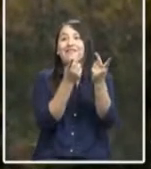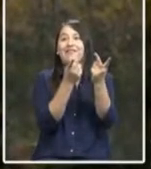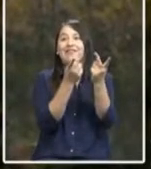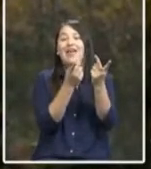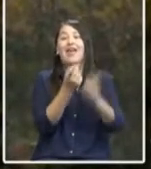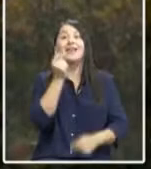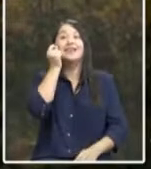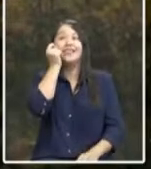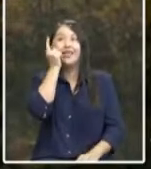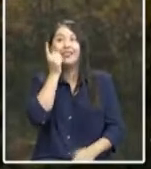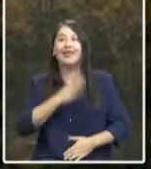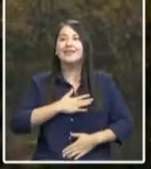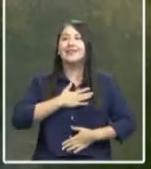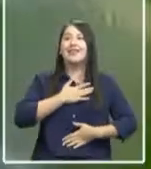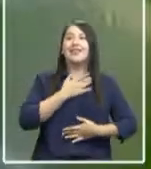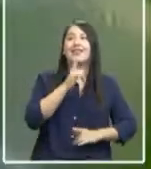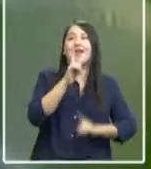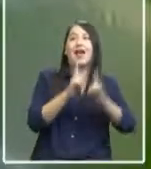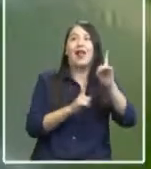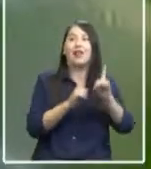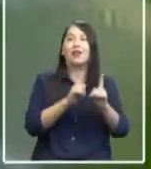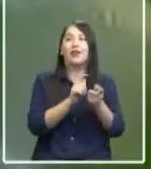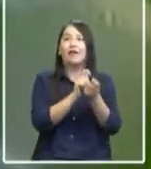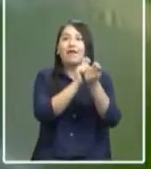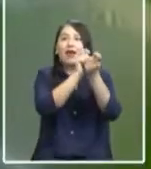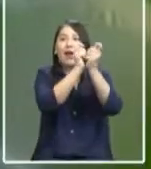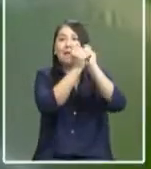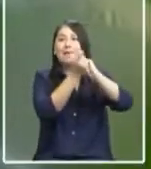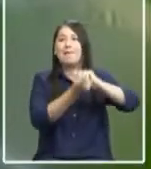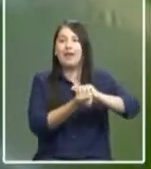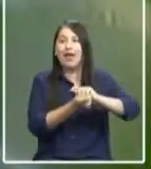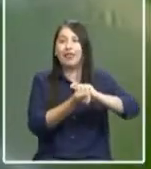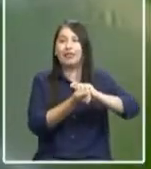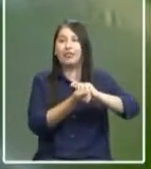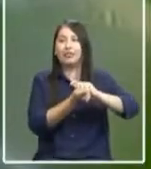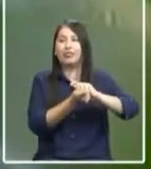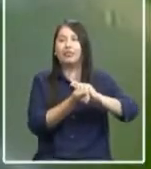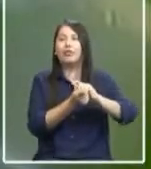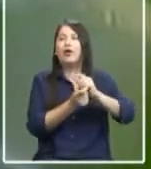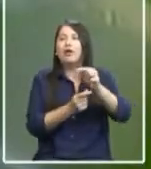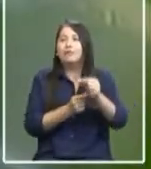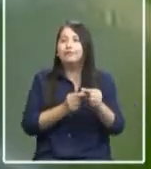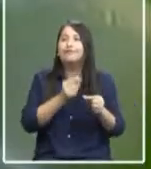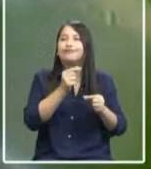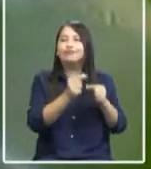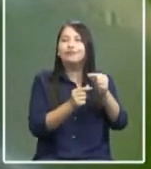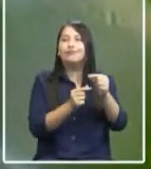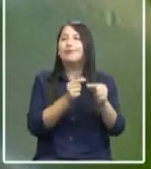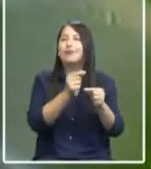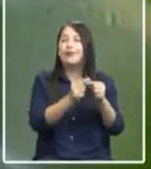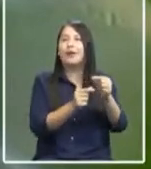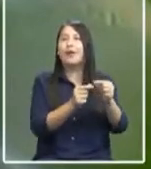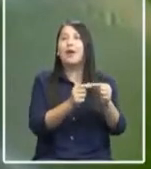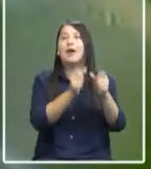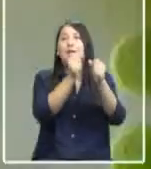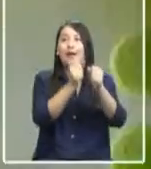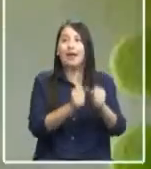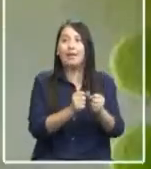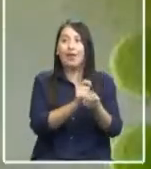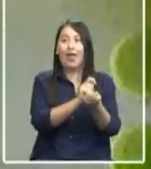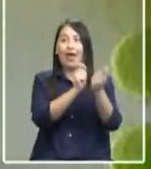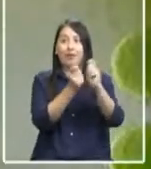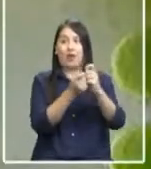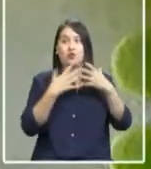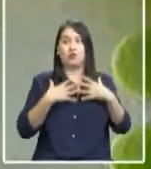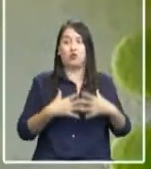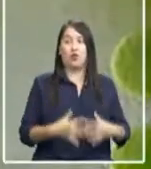to understand, and so to sense that something is changing very early, so that they can adapt their body